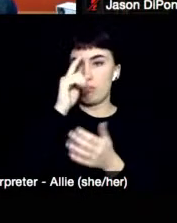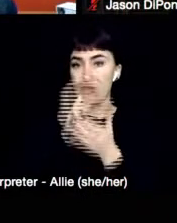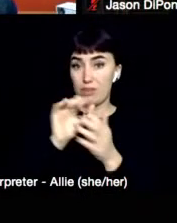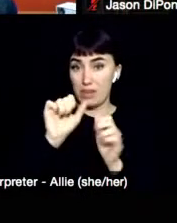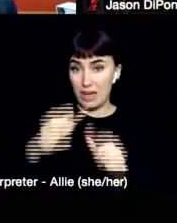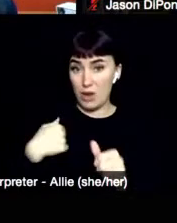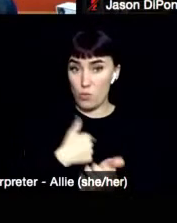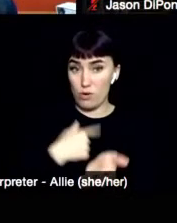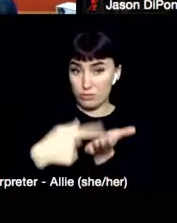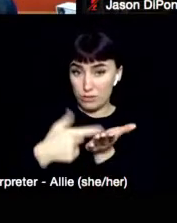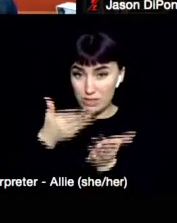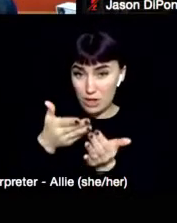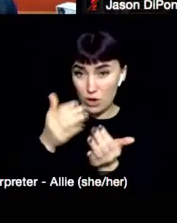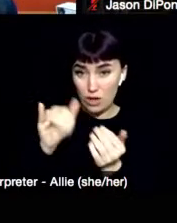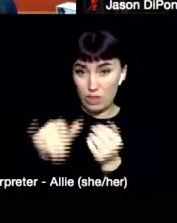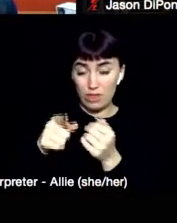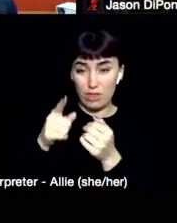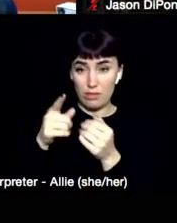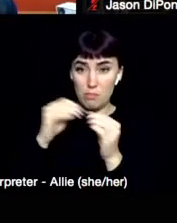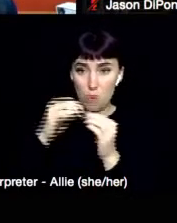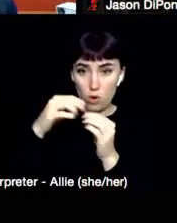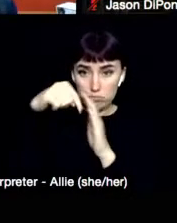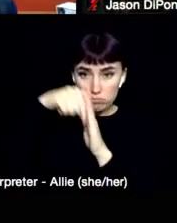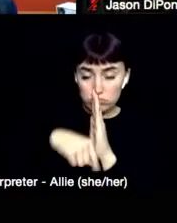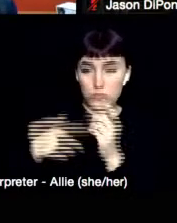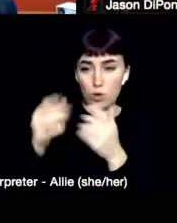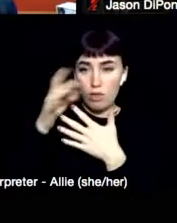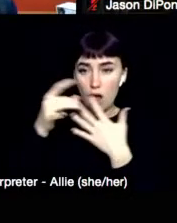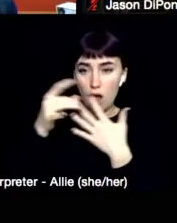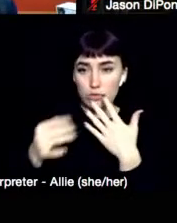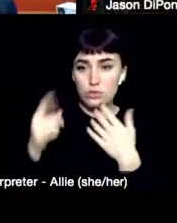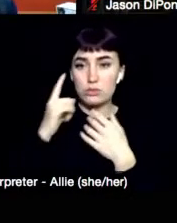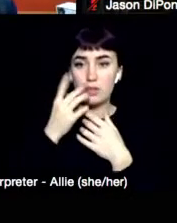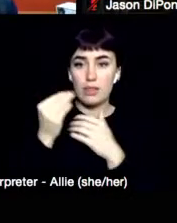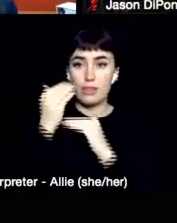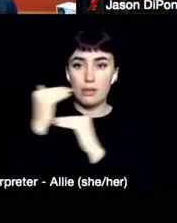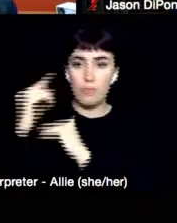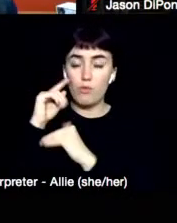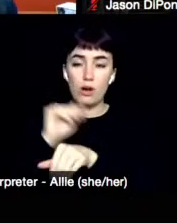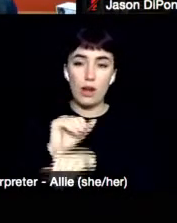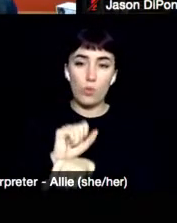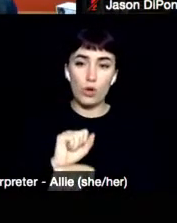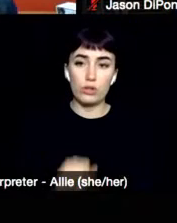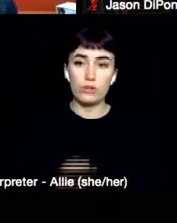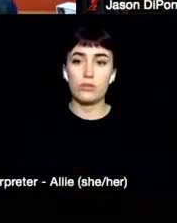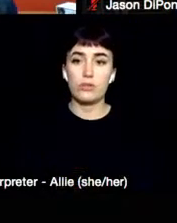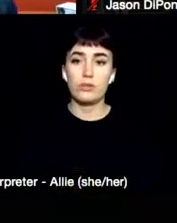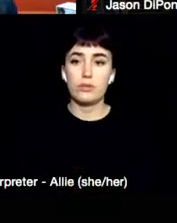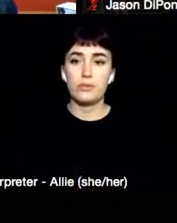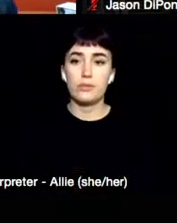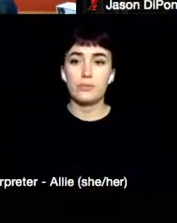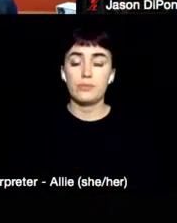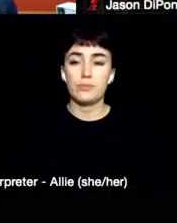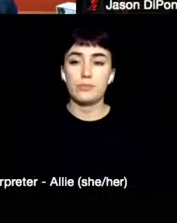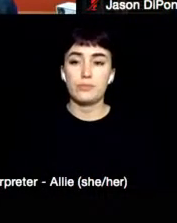discuss there at greater length in terms of what the options might be and the limitations on the night work? that might be